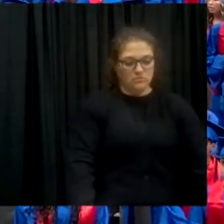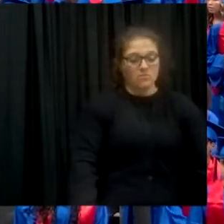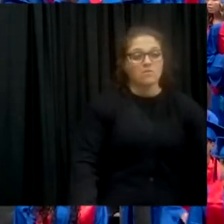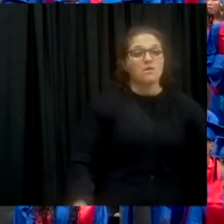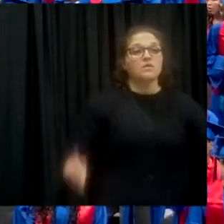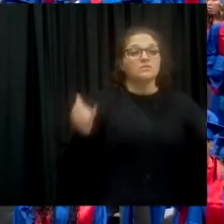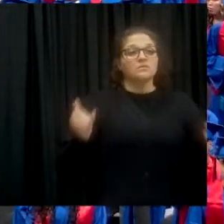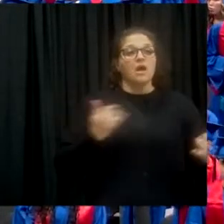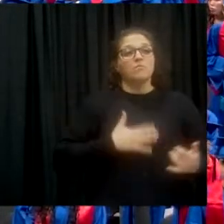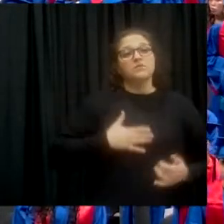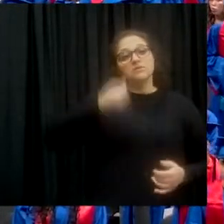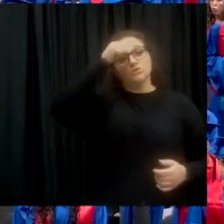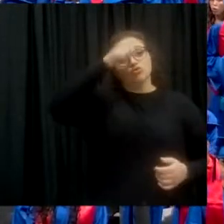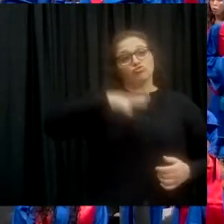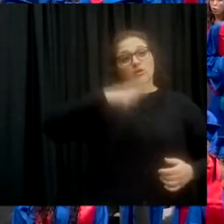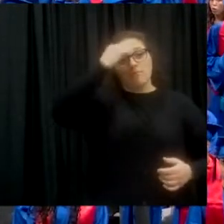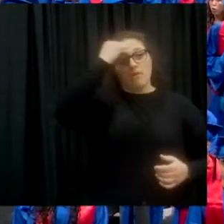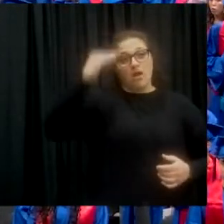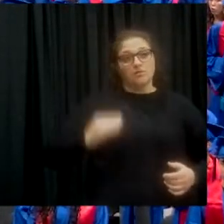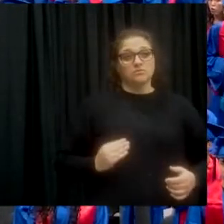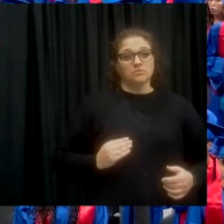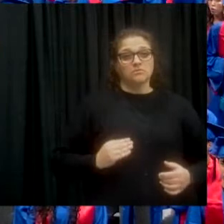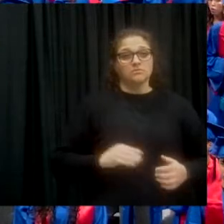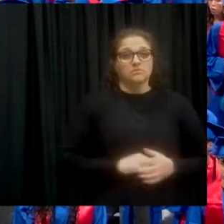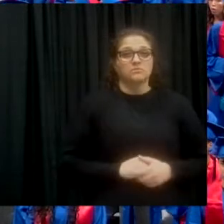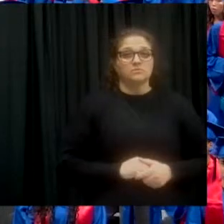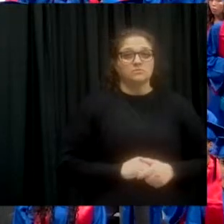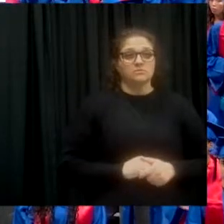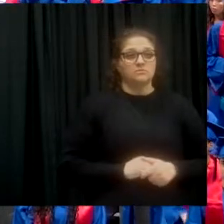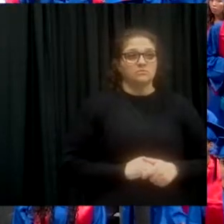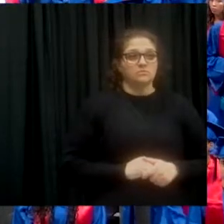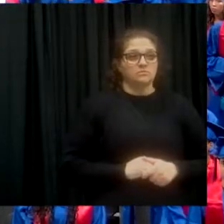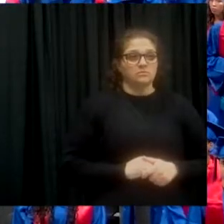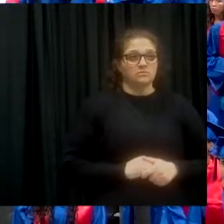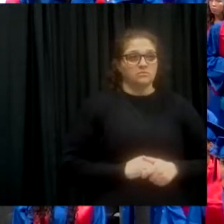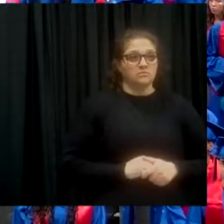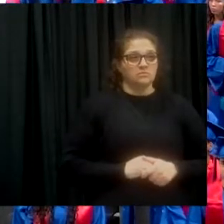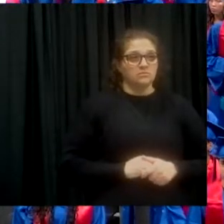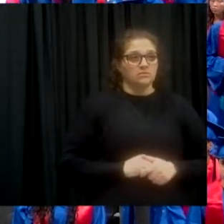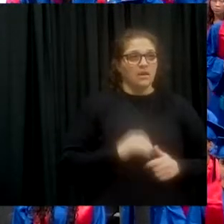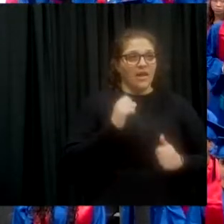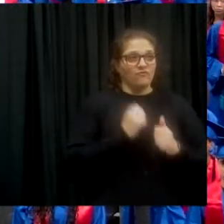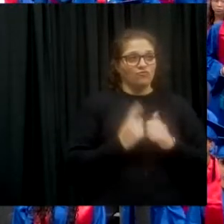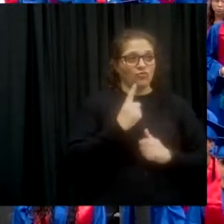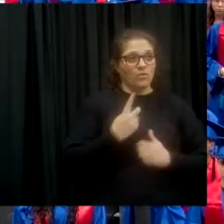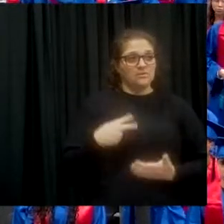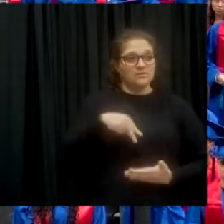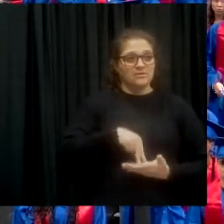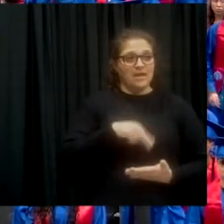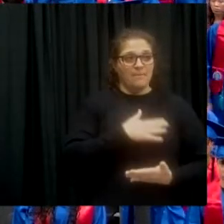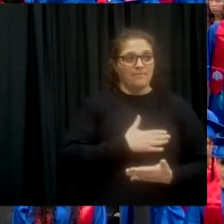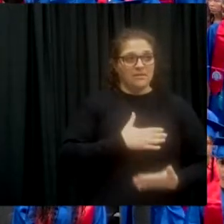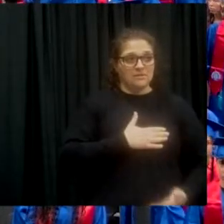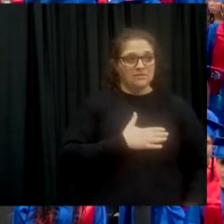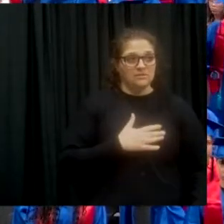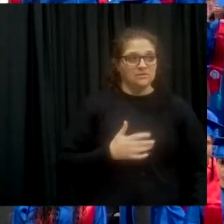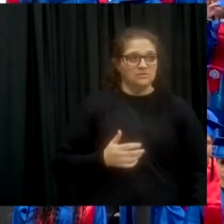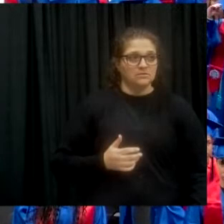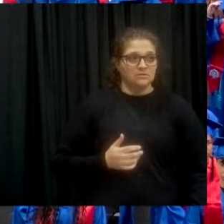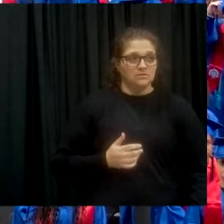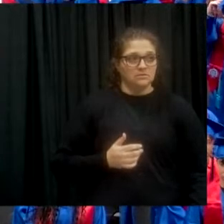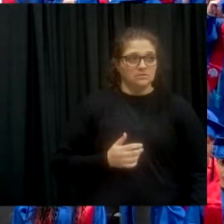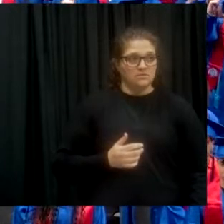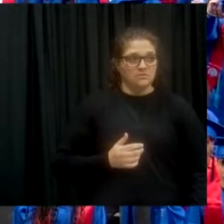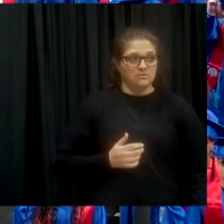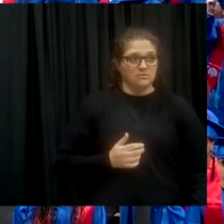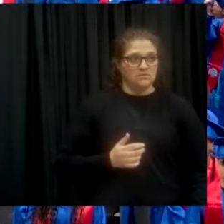At this time, gentlemen, please remove your hats or your mortar bands, your mortar boards. Everyone, please remain standing until the colors are